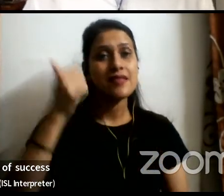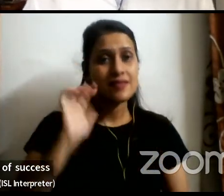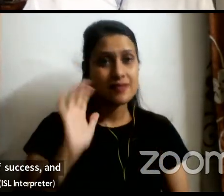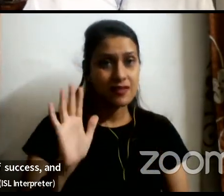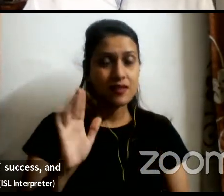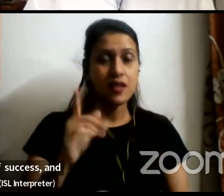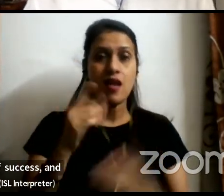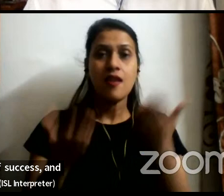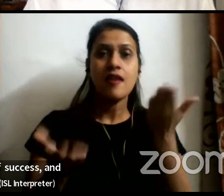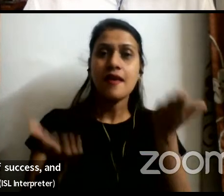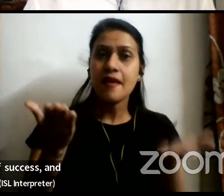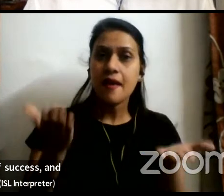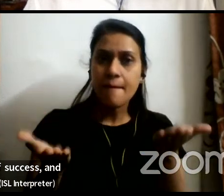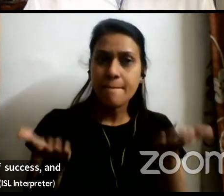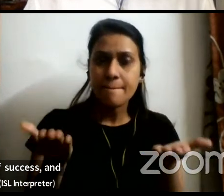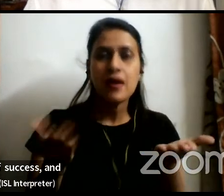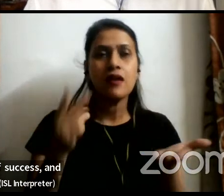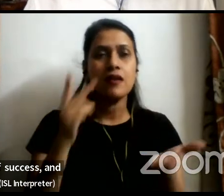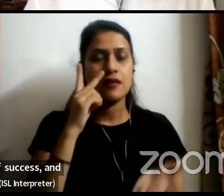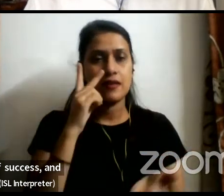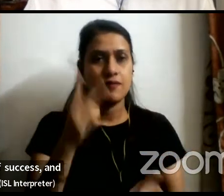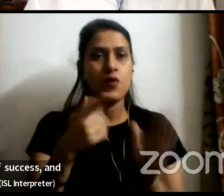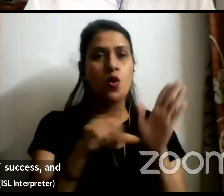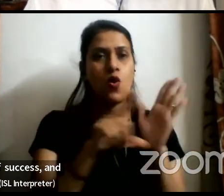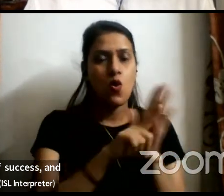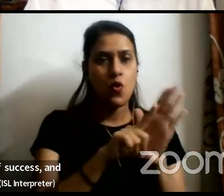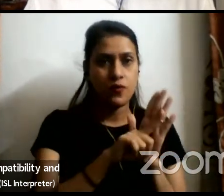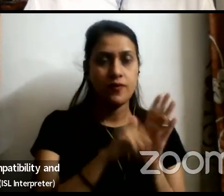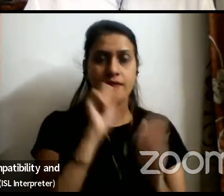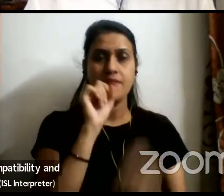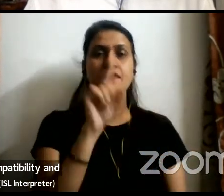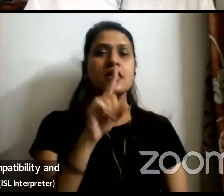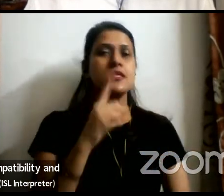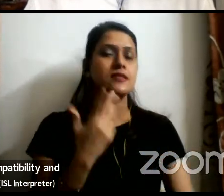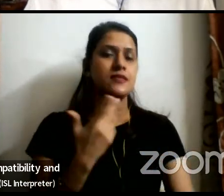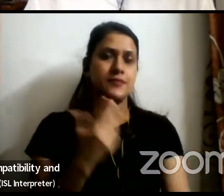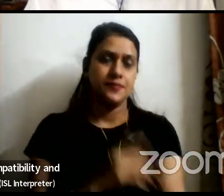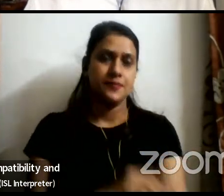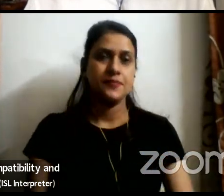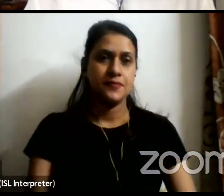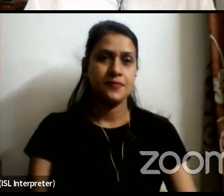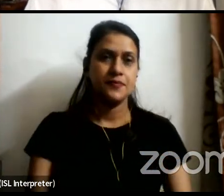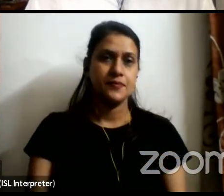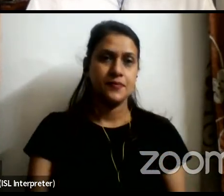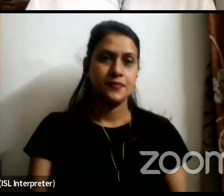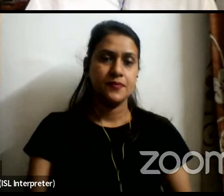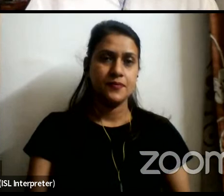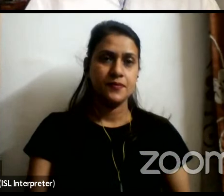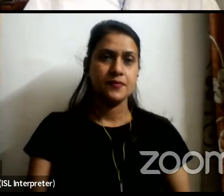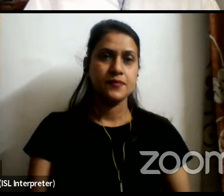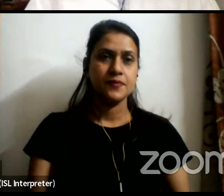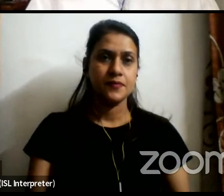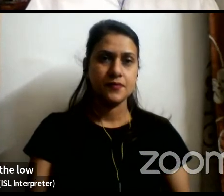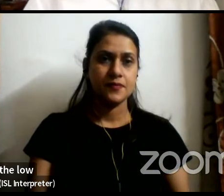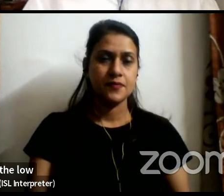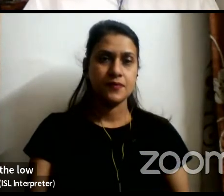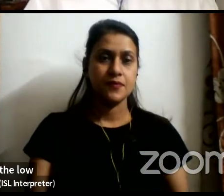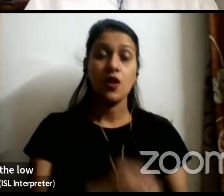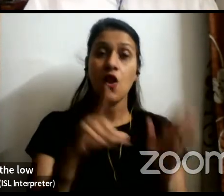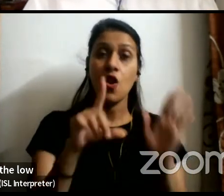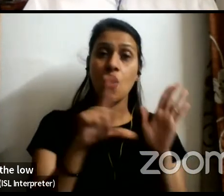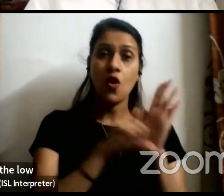of compatibility and legitimacy of the law. The first is, to what extent is the law